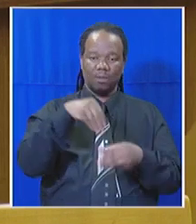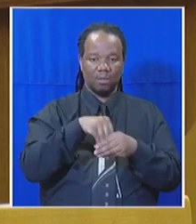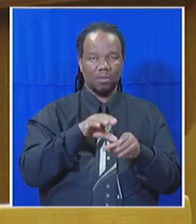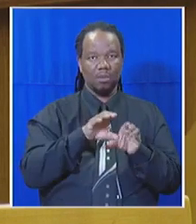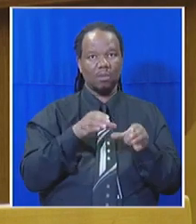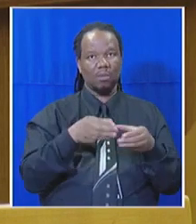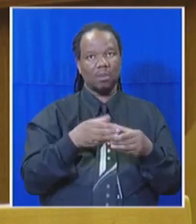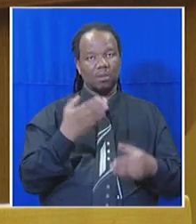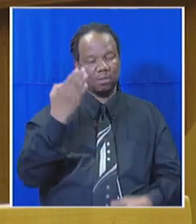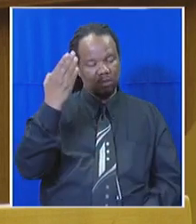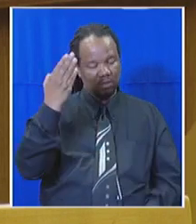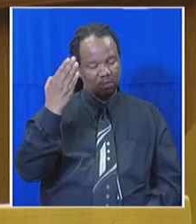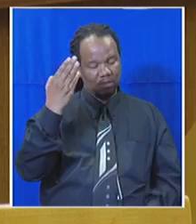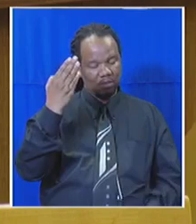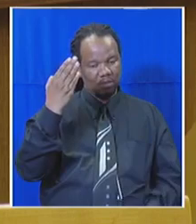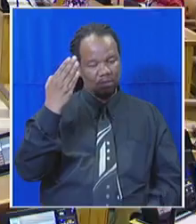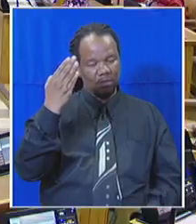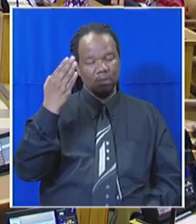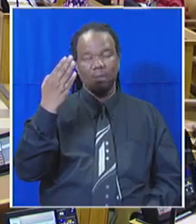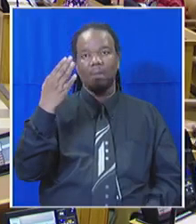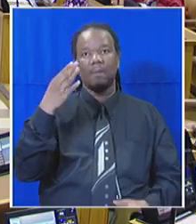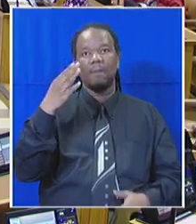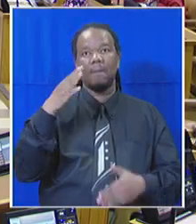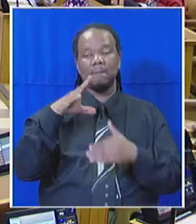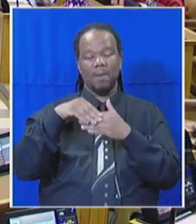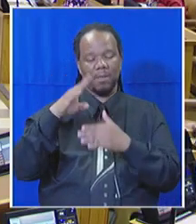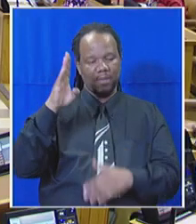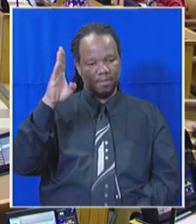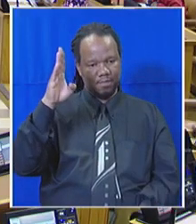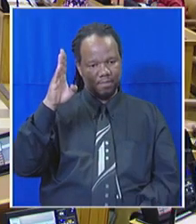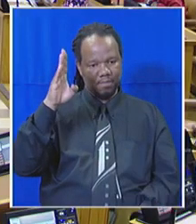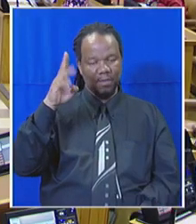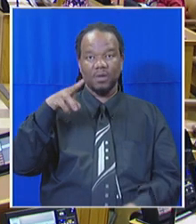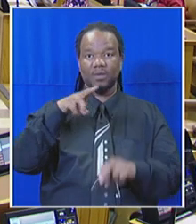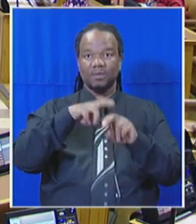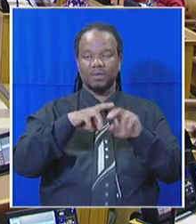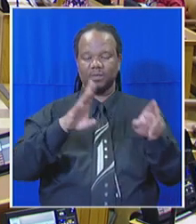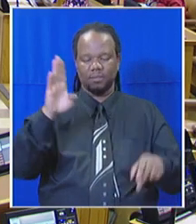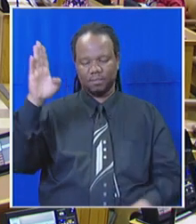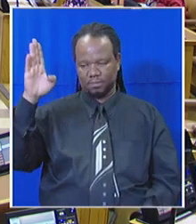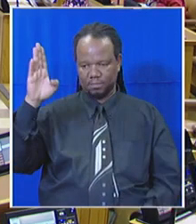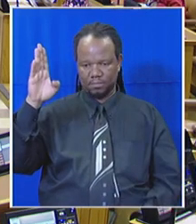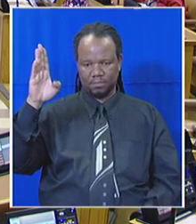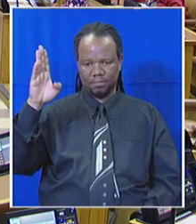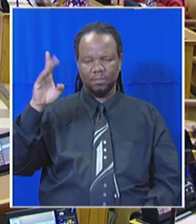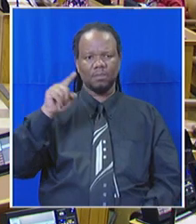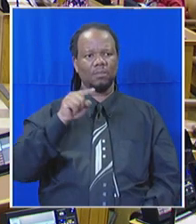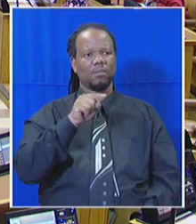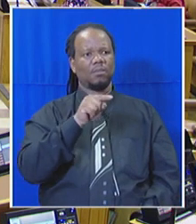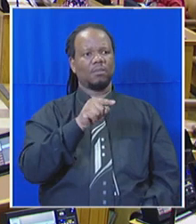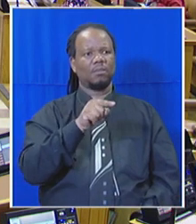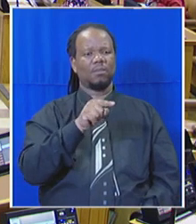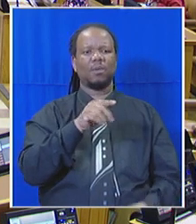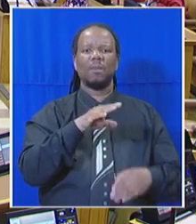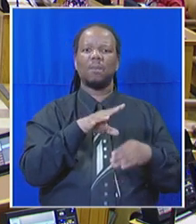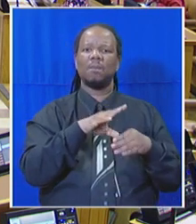order, Honorable Deputy Speaker. Take it. Honorable member, please take your seat. Honorable Speaker, we can't be told by members